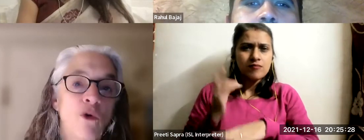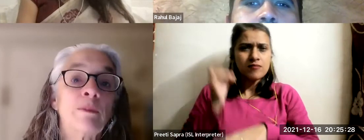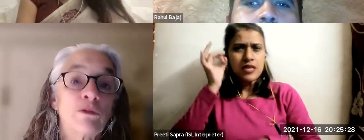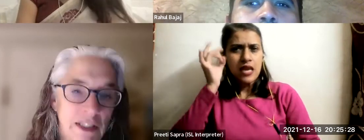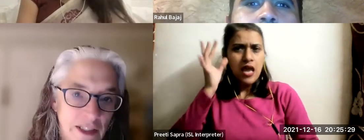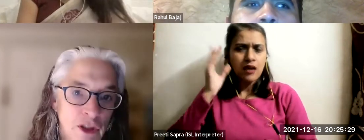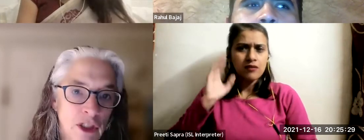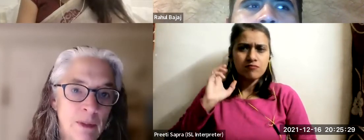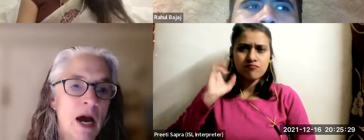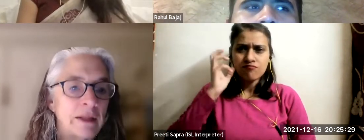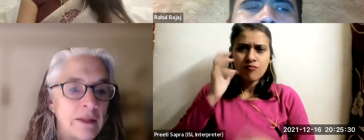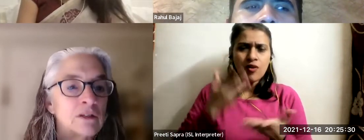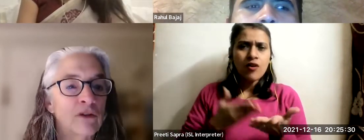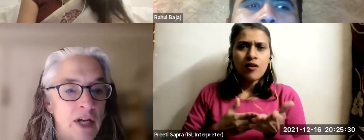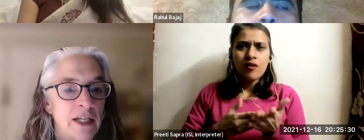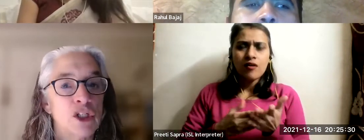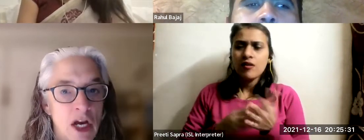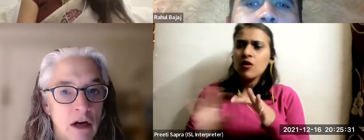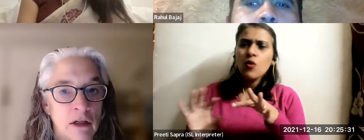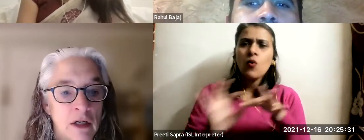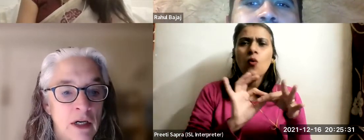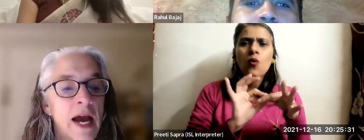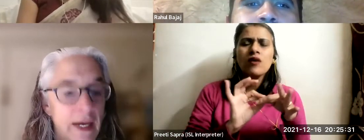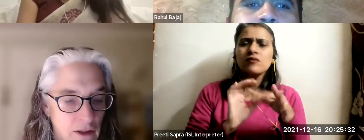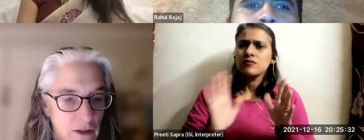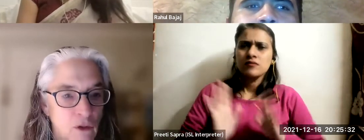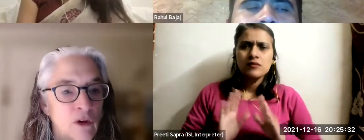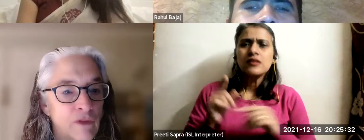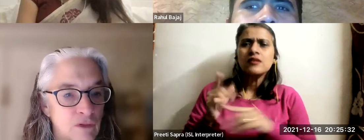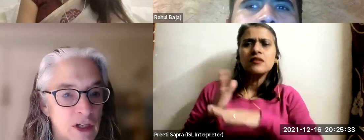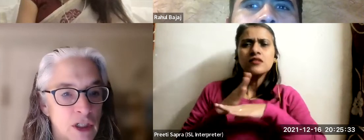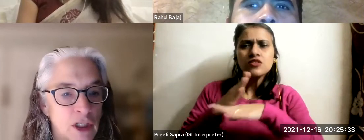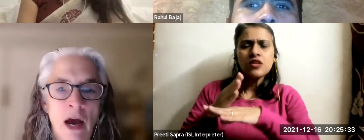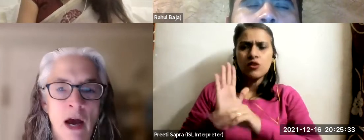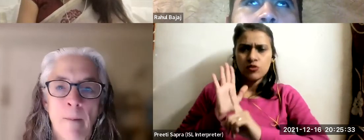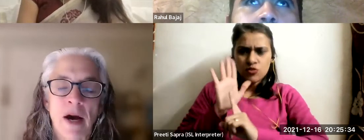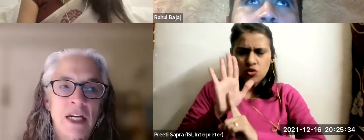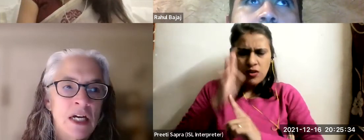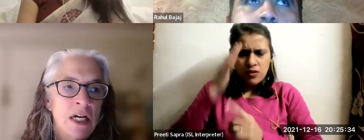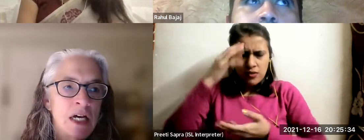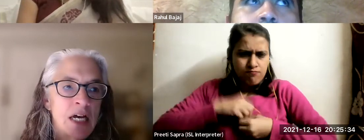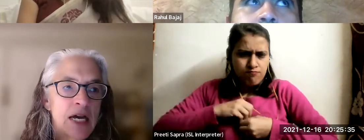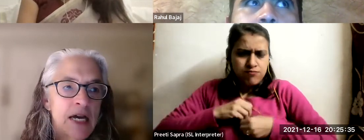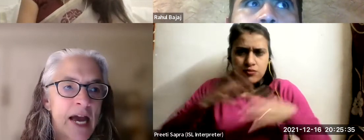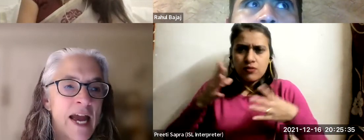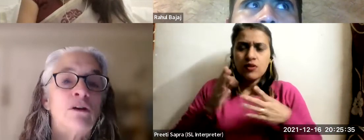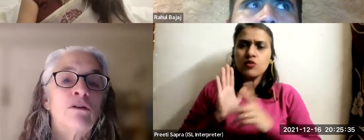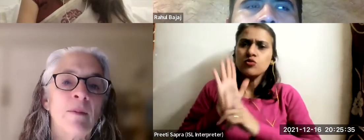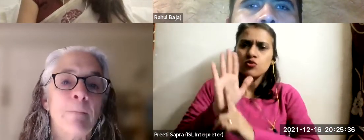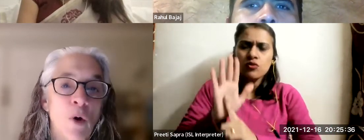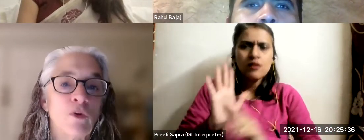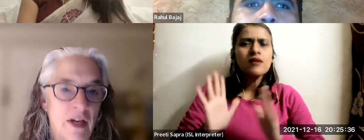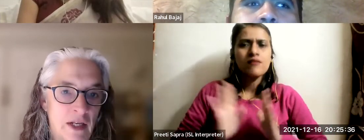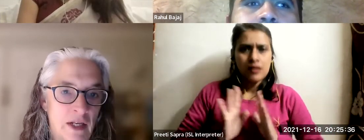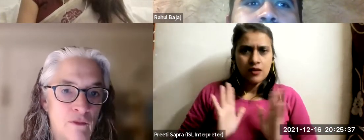there's a formed relationship, I think it's okay to share anger or frustration, but anger